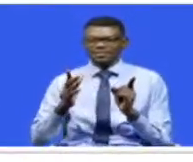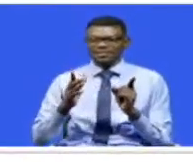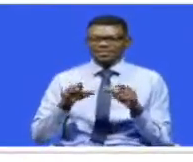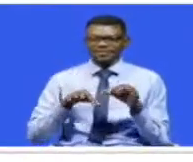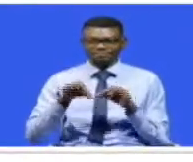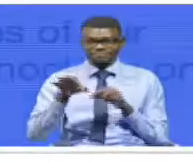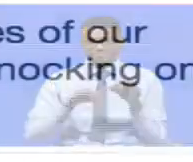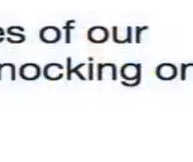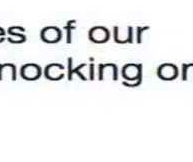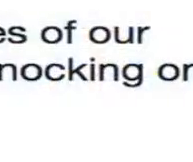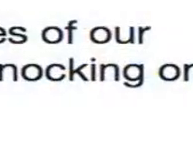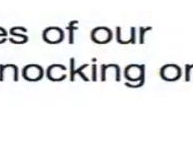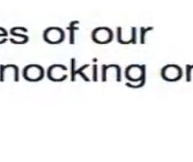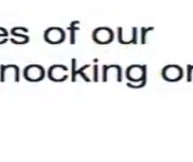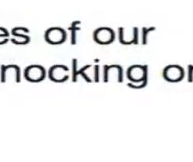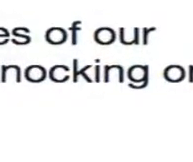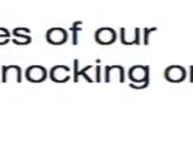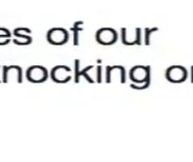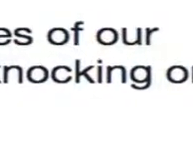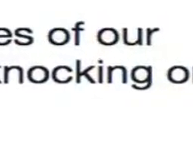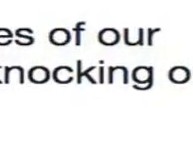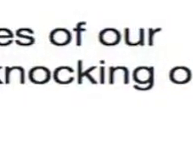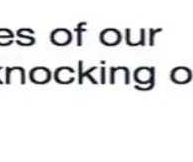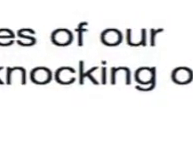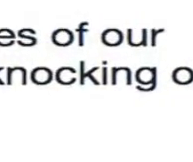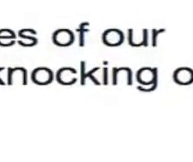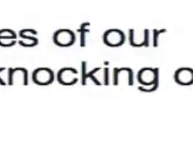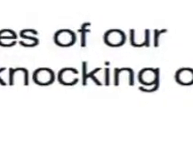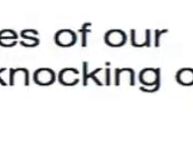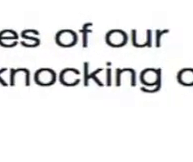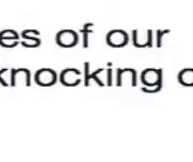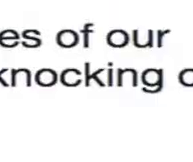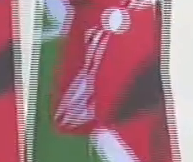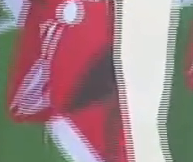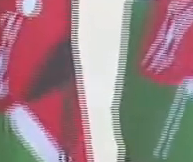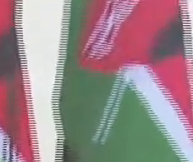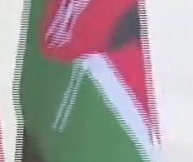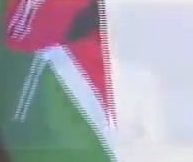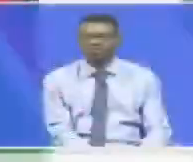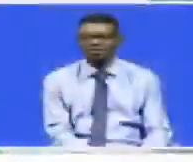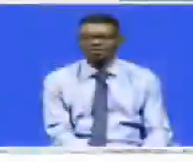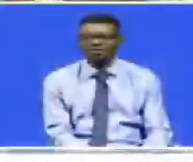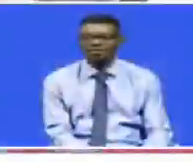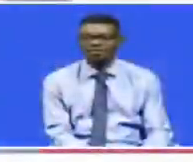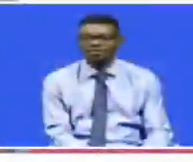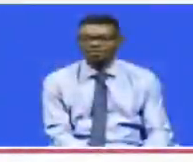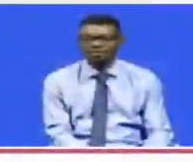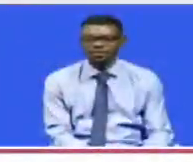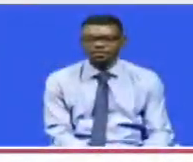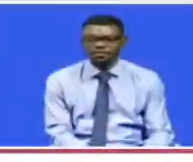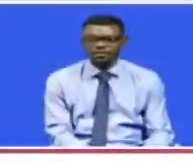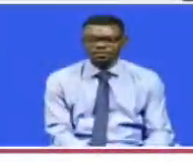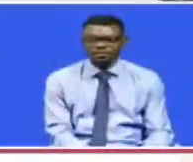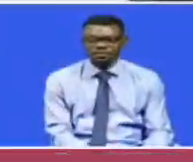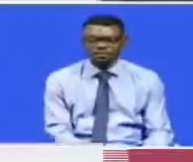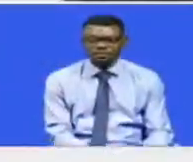most trying but reflective, the most humbling but hopeful. Rita Tinina,